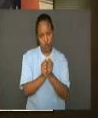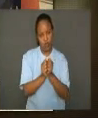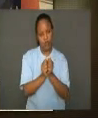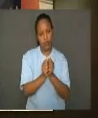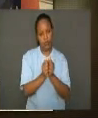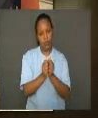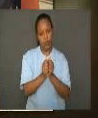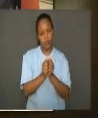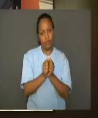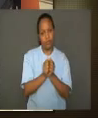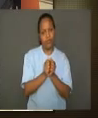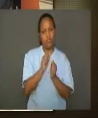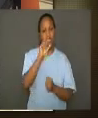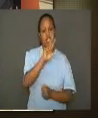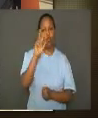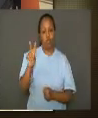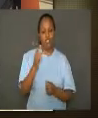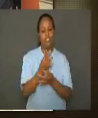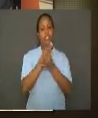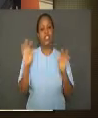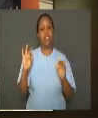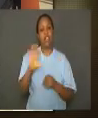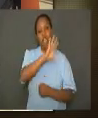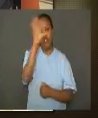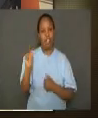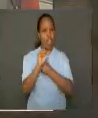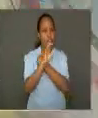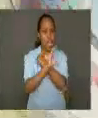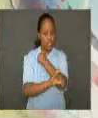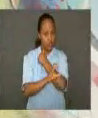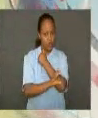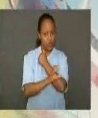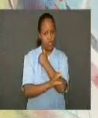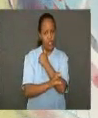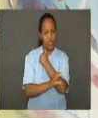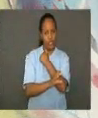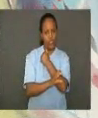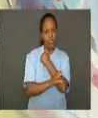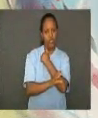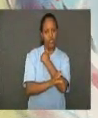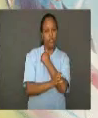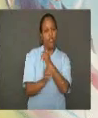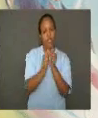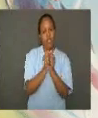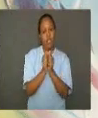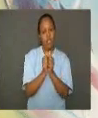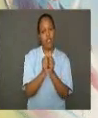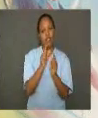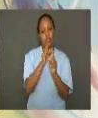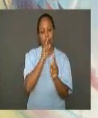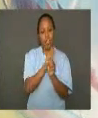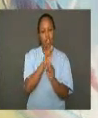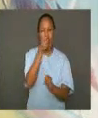the leaders of 32 independent African countries at the inauguration of the